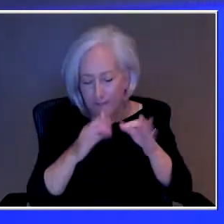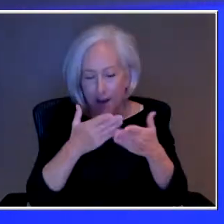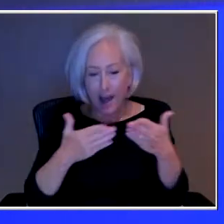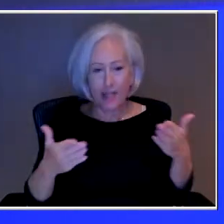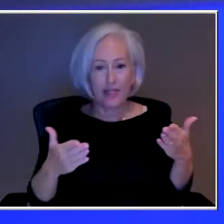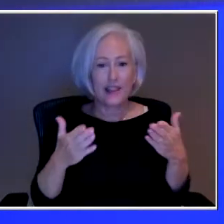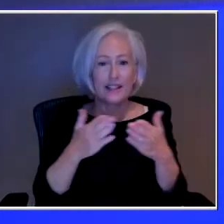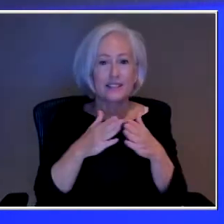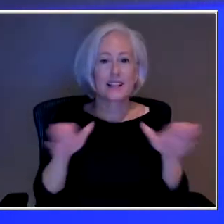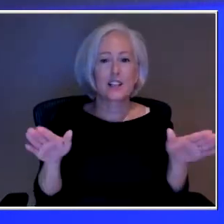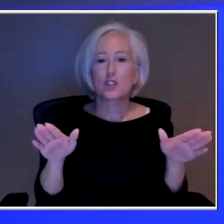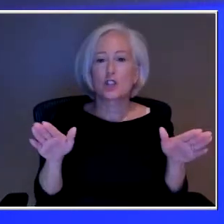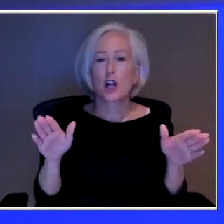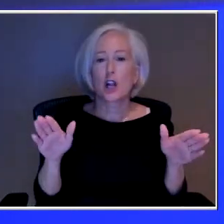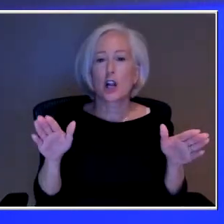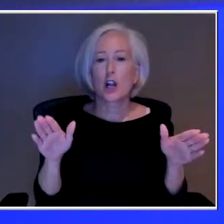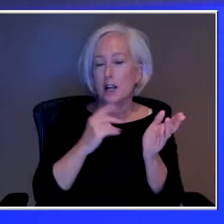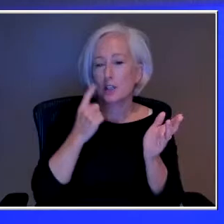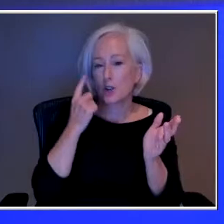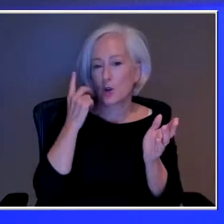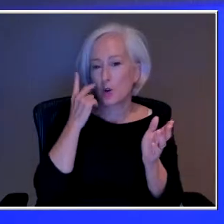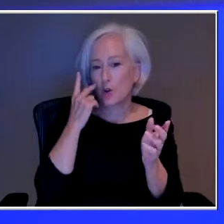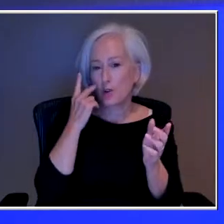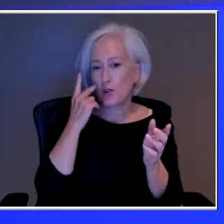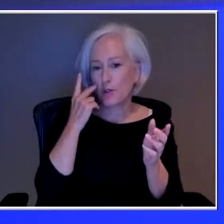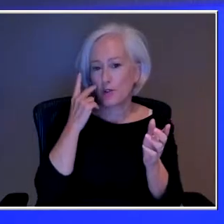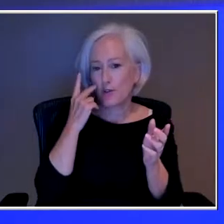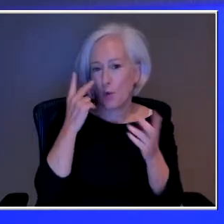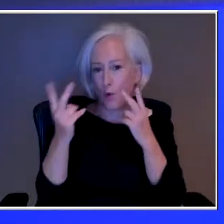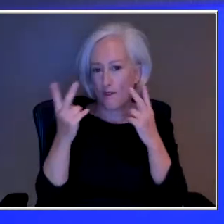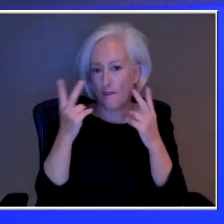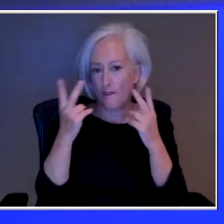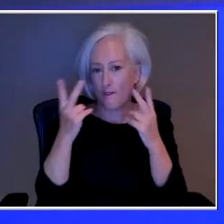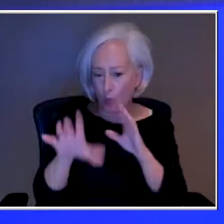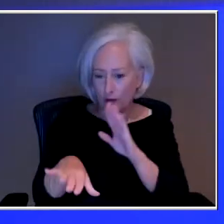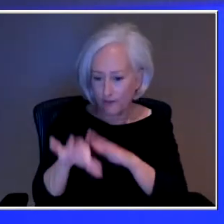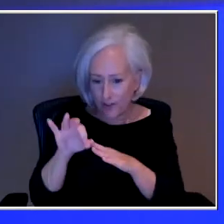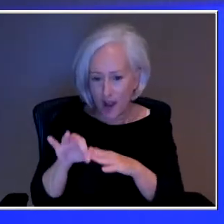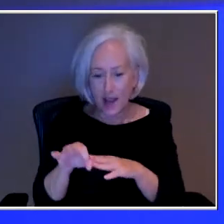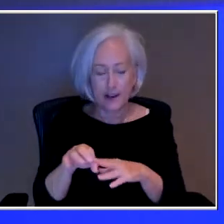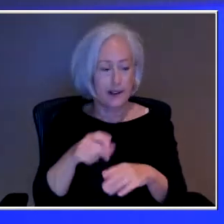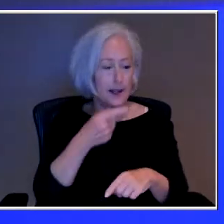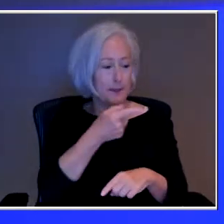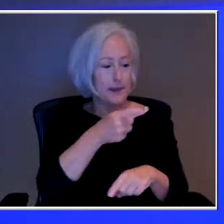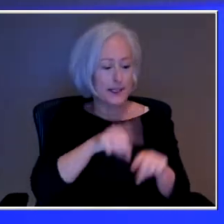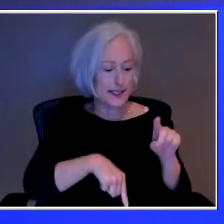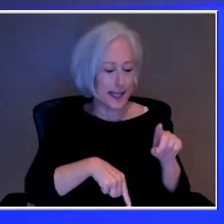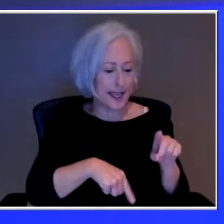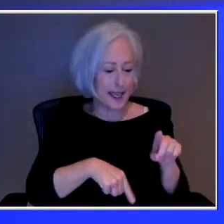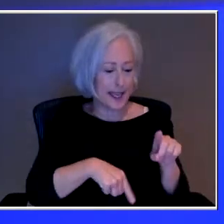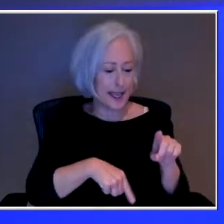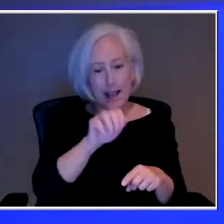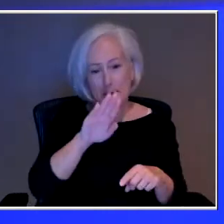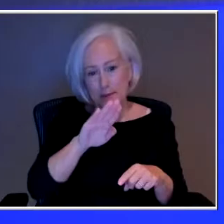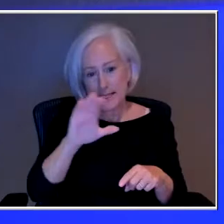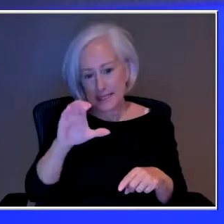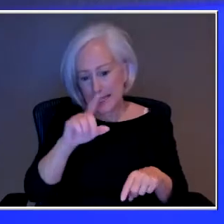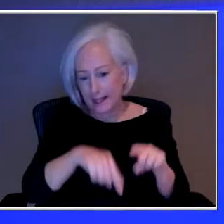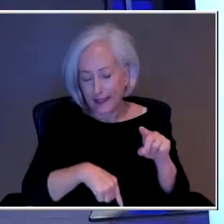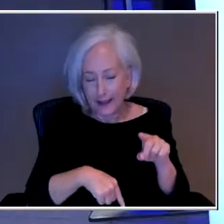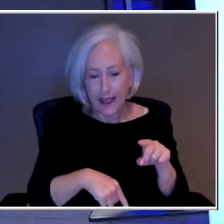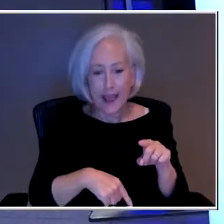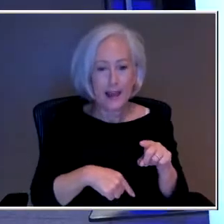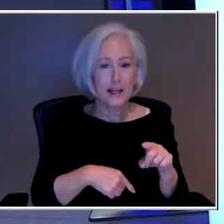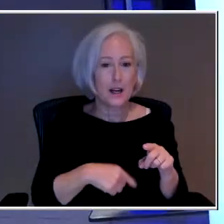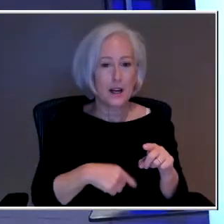practice wouldn't in those younger kids that can't talk or speak or read their letters or do a visual optotype kind of assessment. Yeah, you said skill